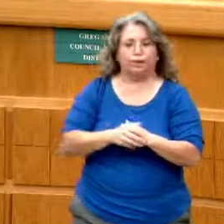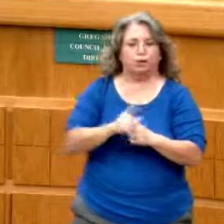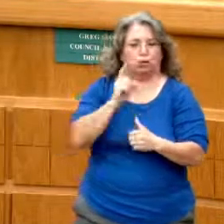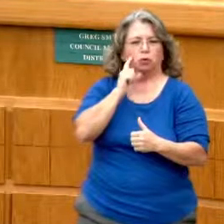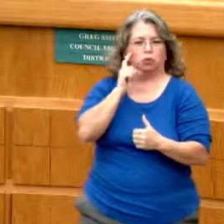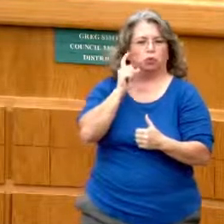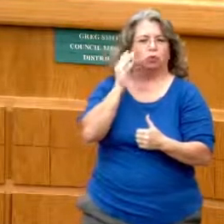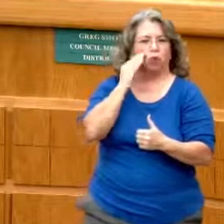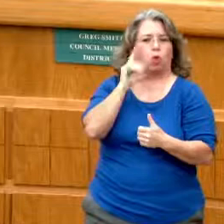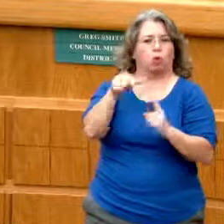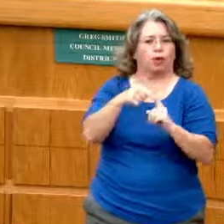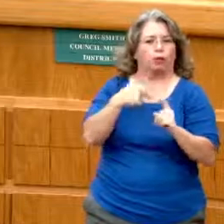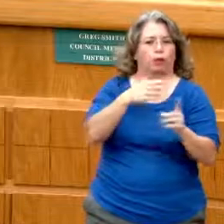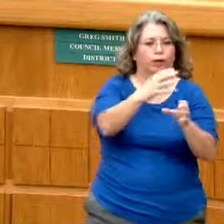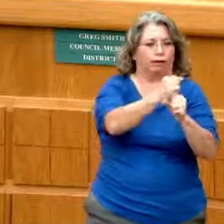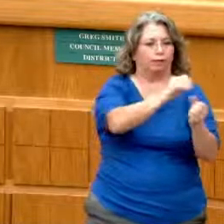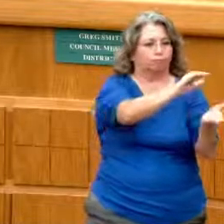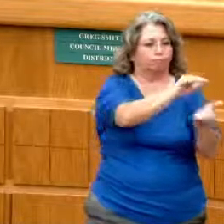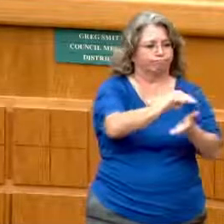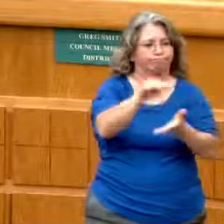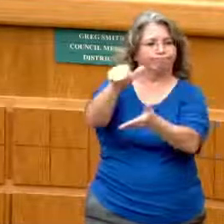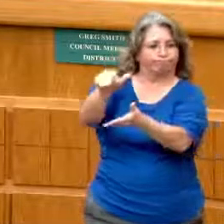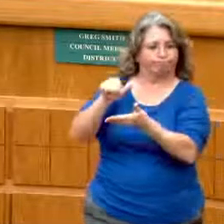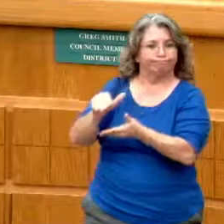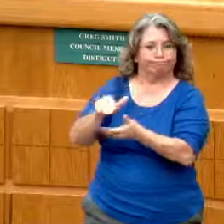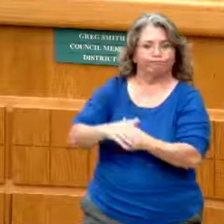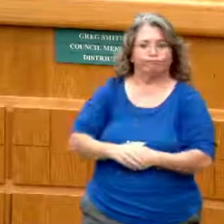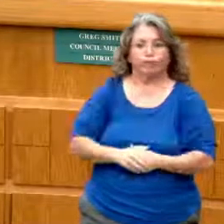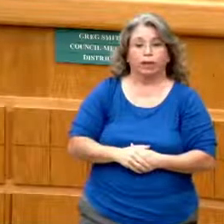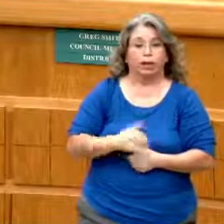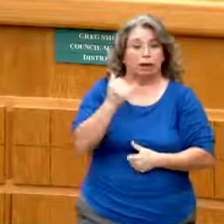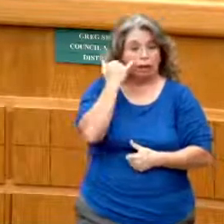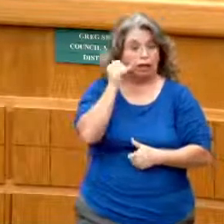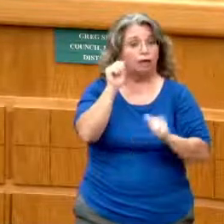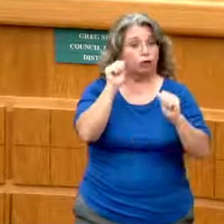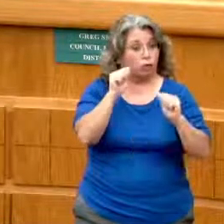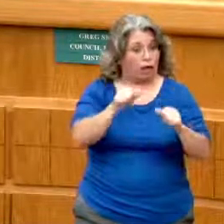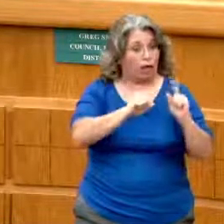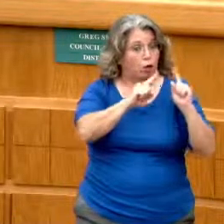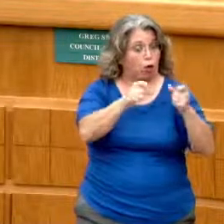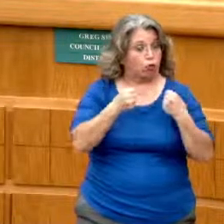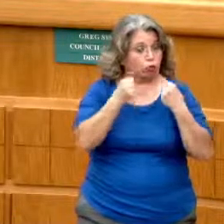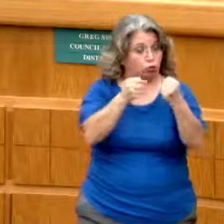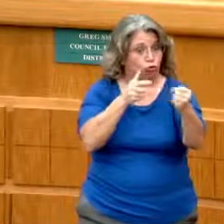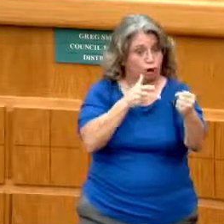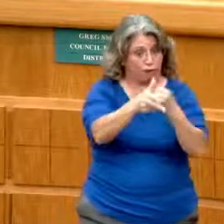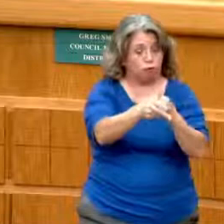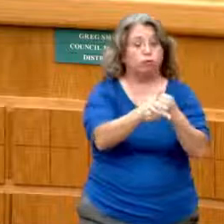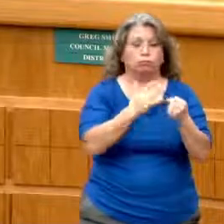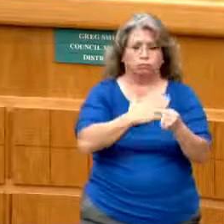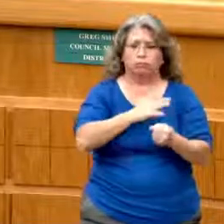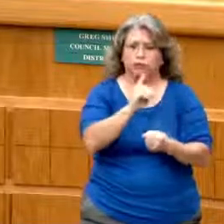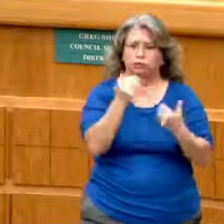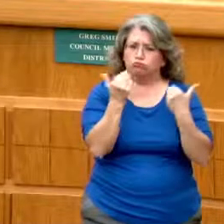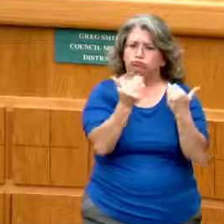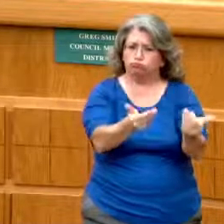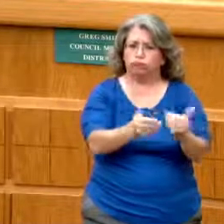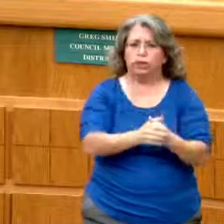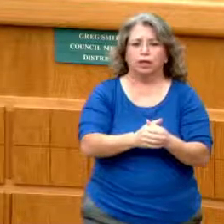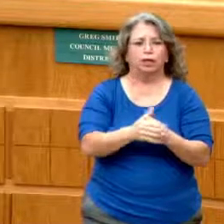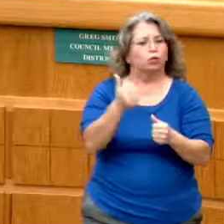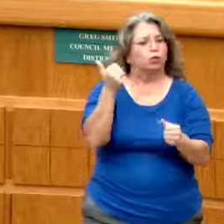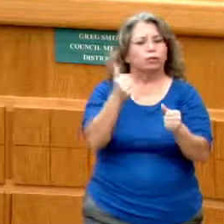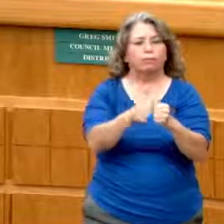to one of our mega hub drive-thrus, please do so. Remember, mass vaccination drive-thrus are not